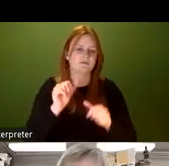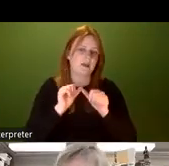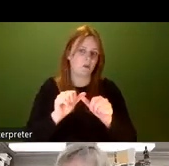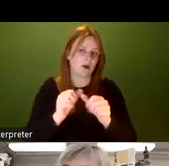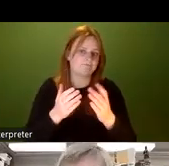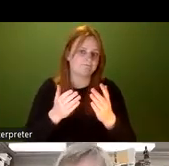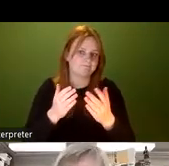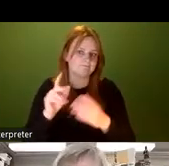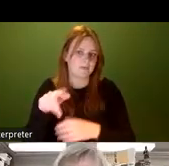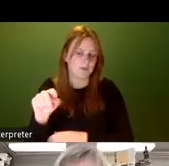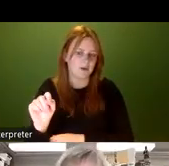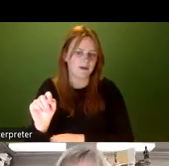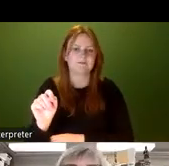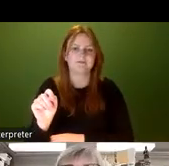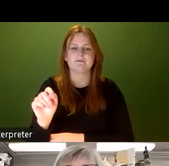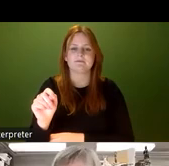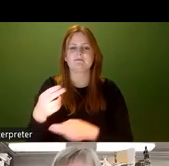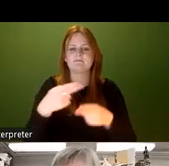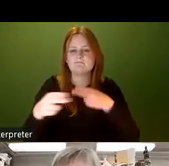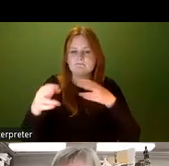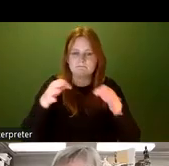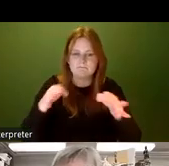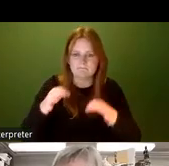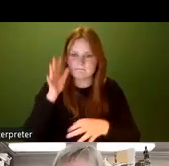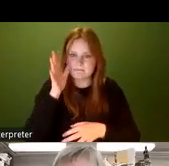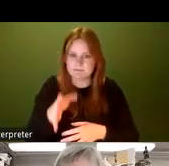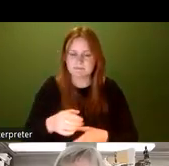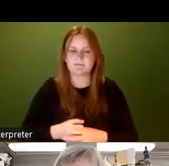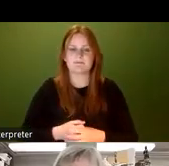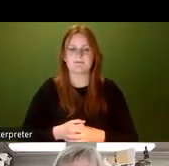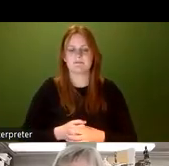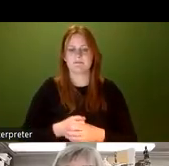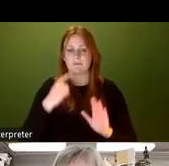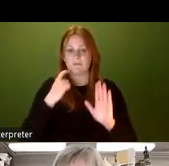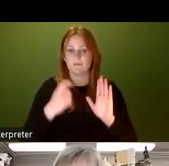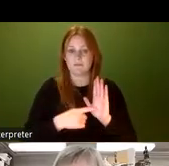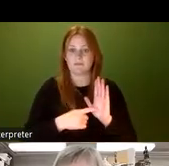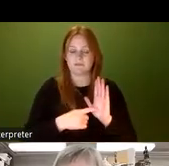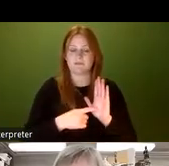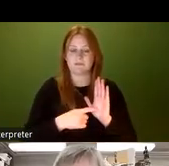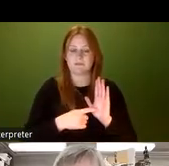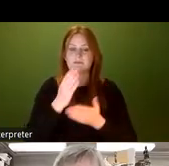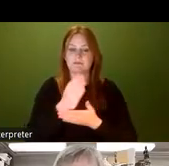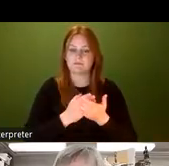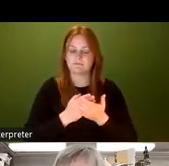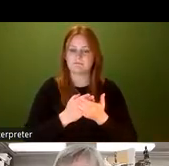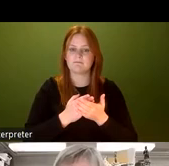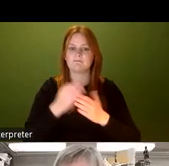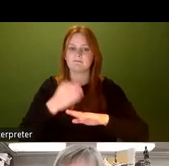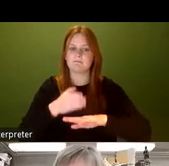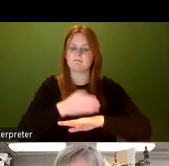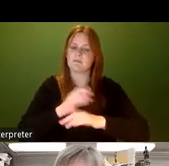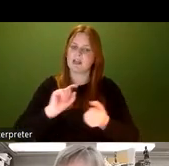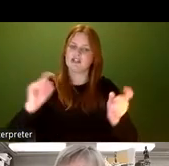little bit about this iteration, because you'll see that there was some evolution. Sort